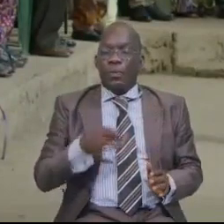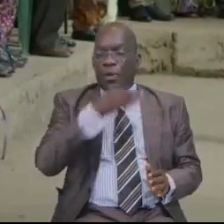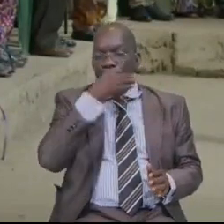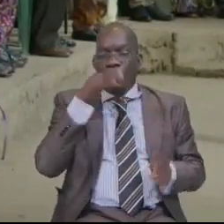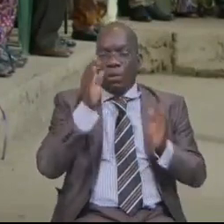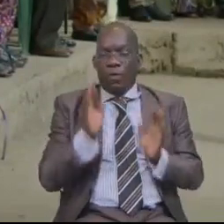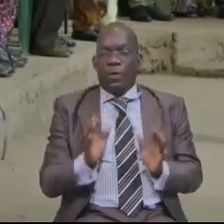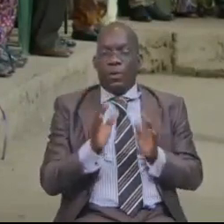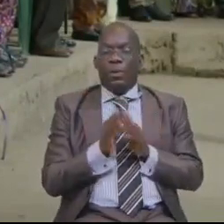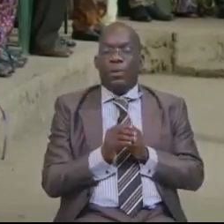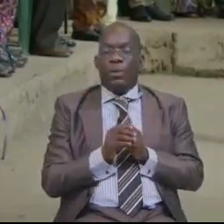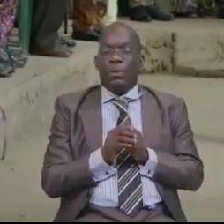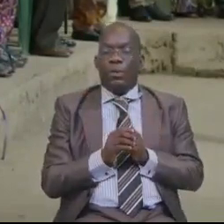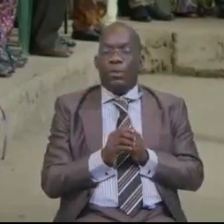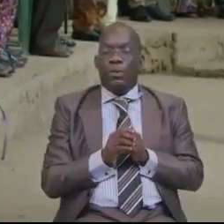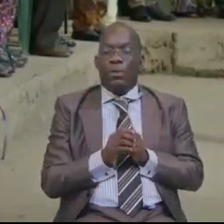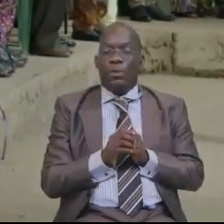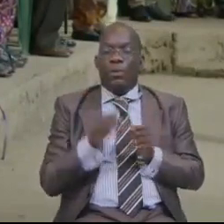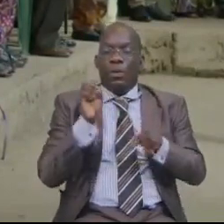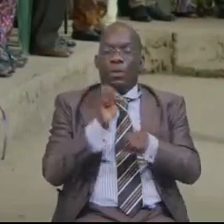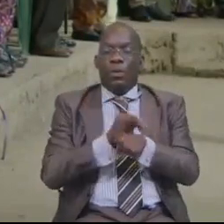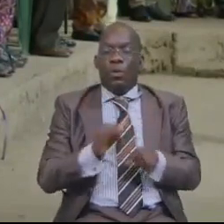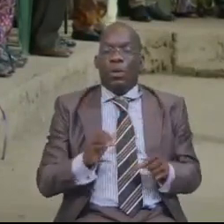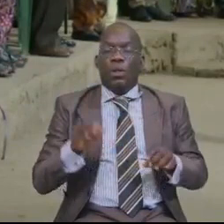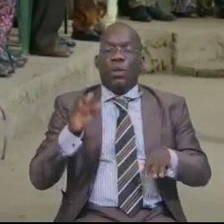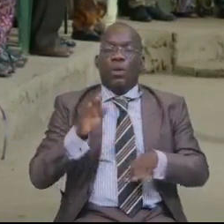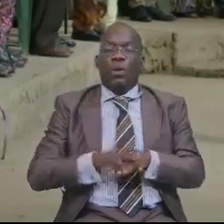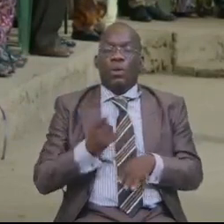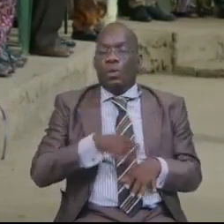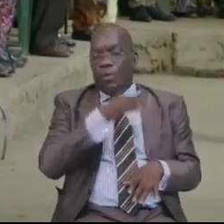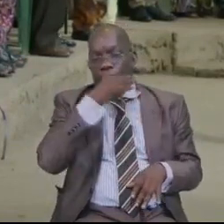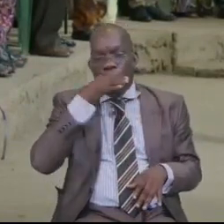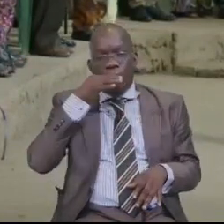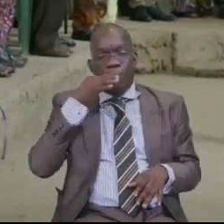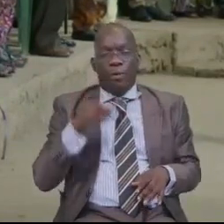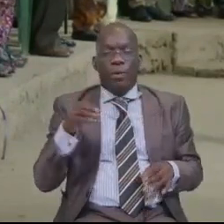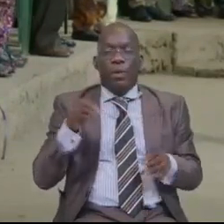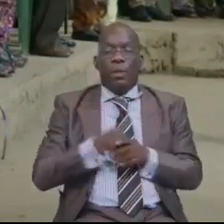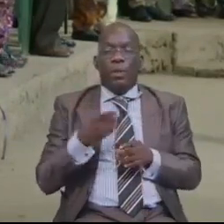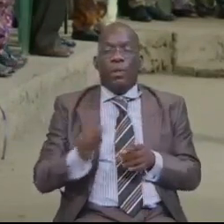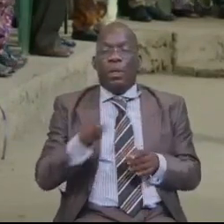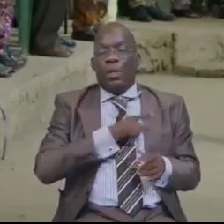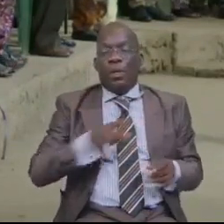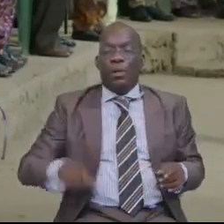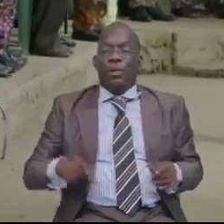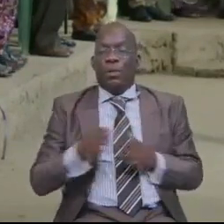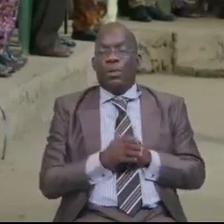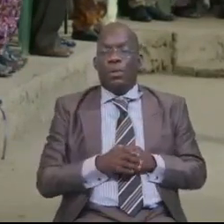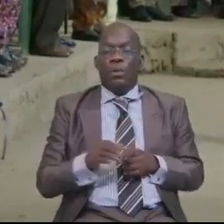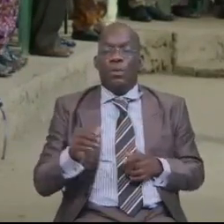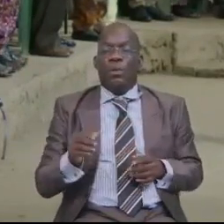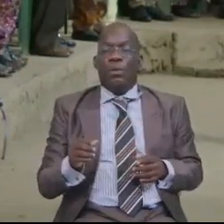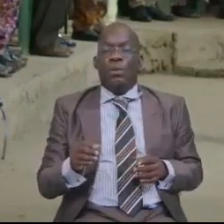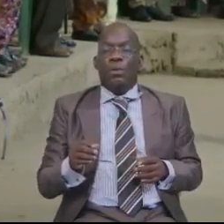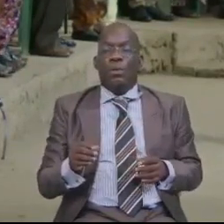cultivators, working on the field in the Lord, nothing will